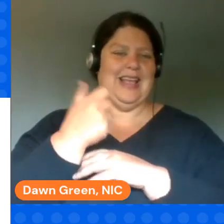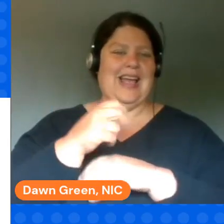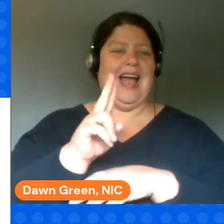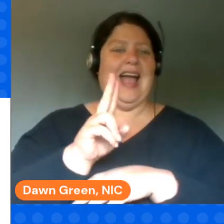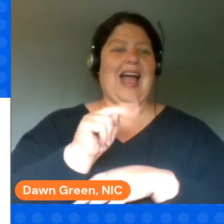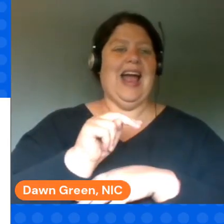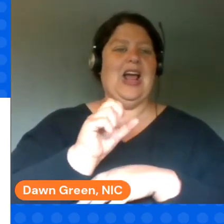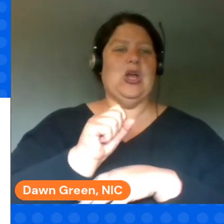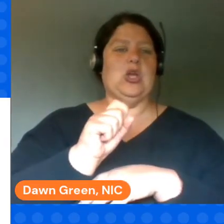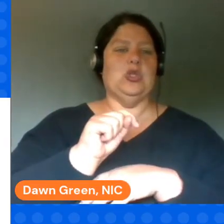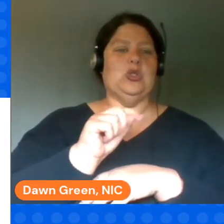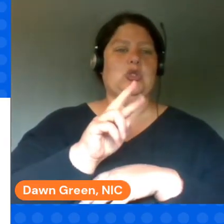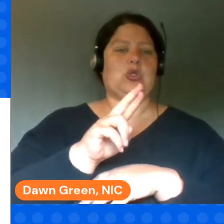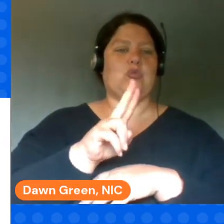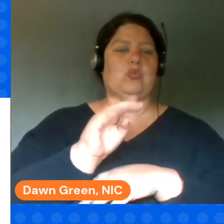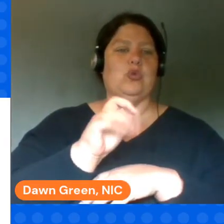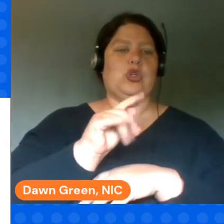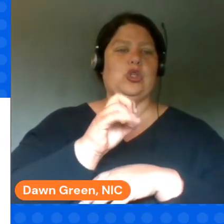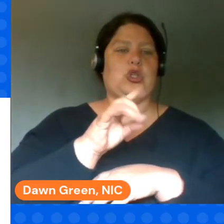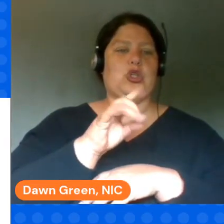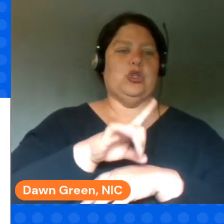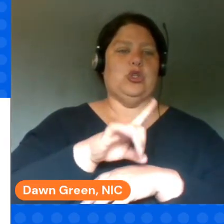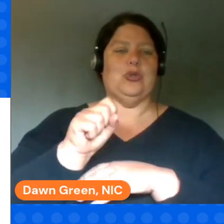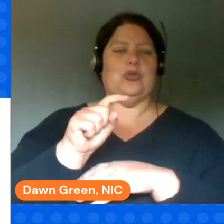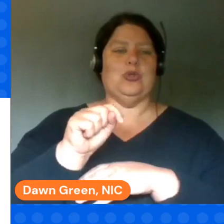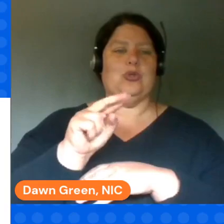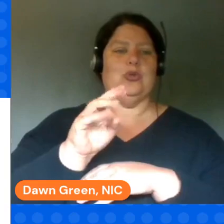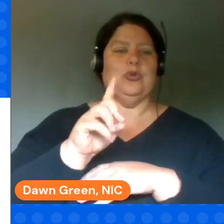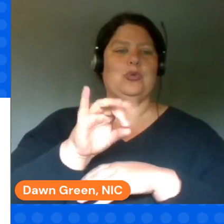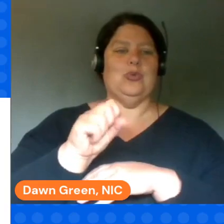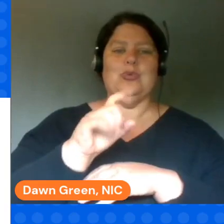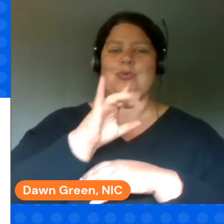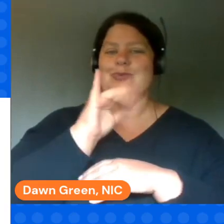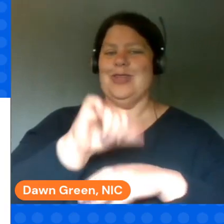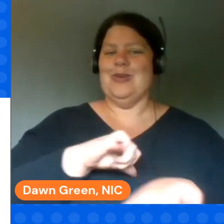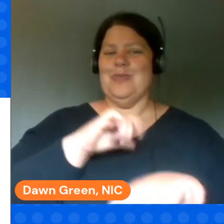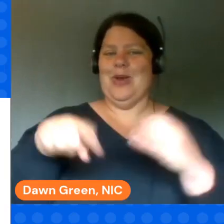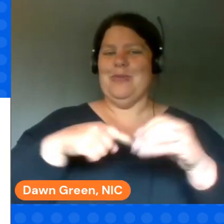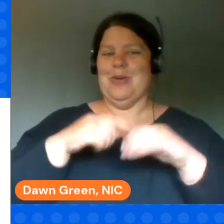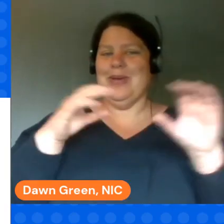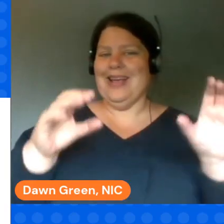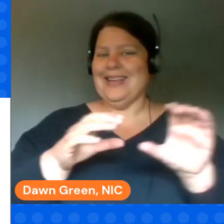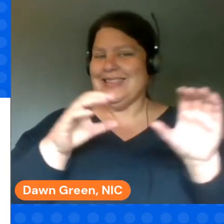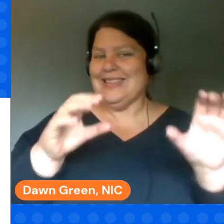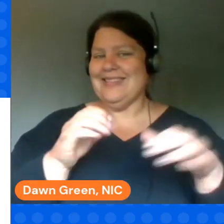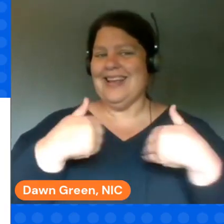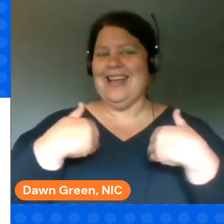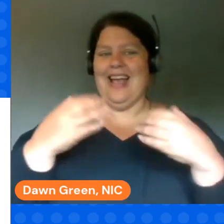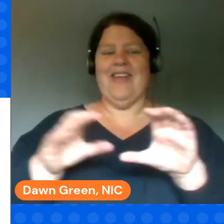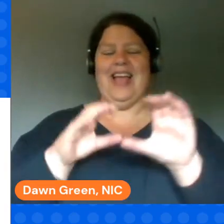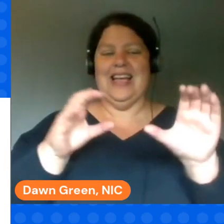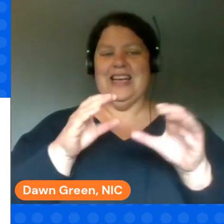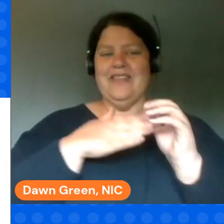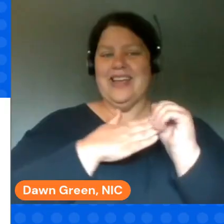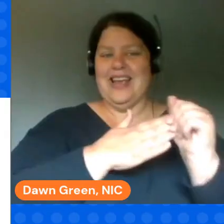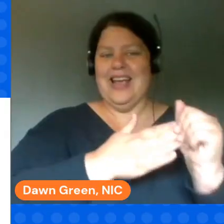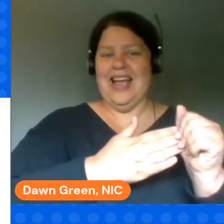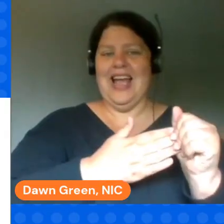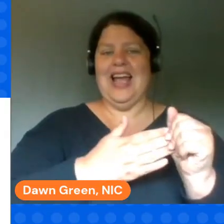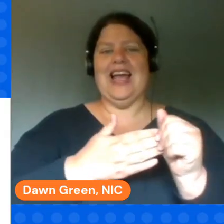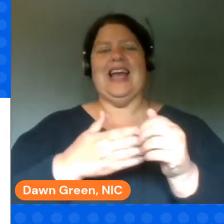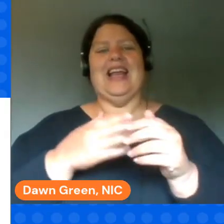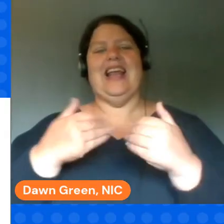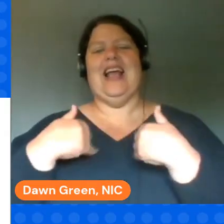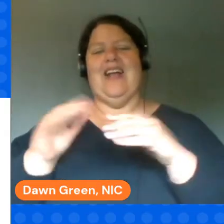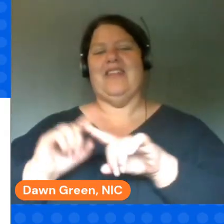really blogged about the activity. They created an activity guide and a facilitator guide. They have example videos. So I